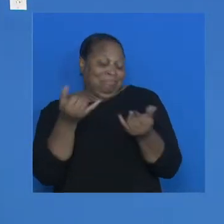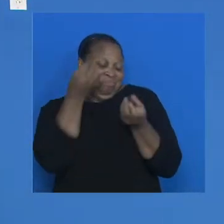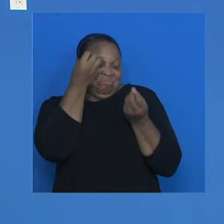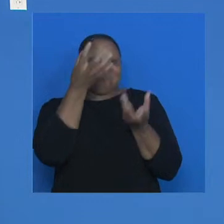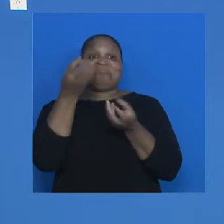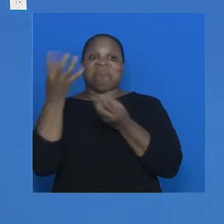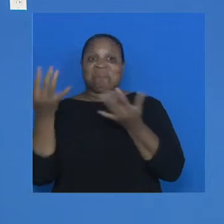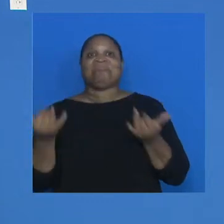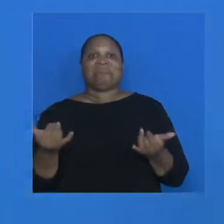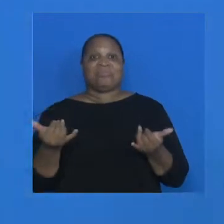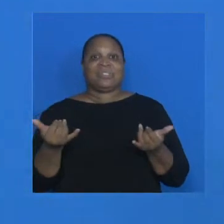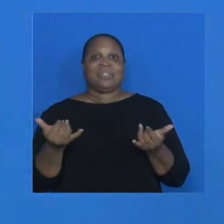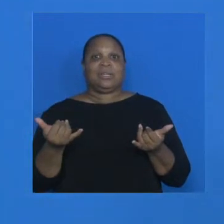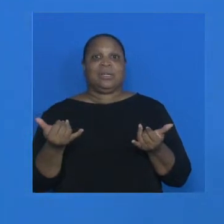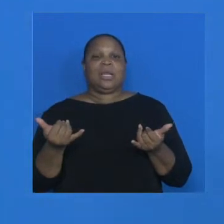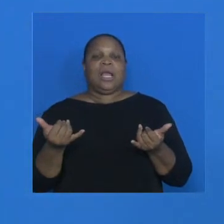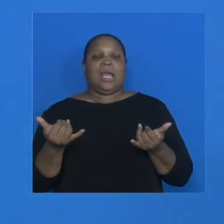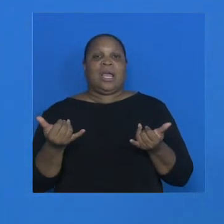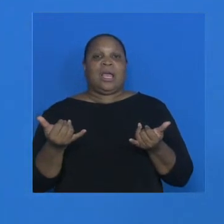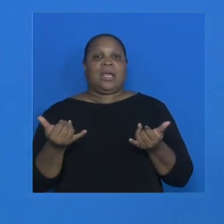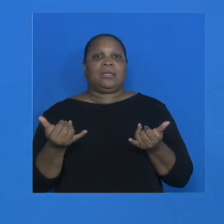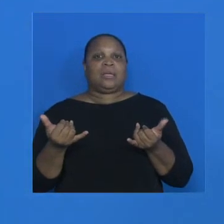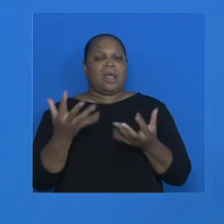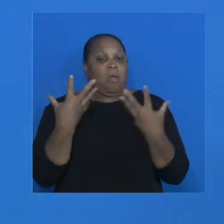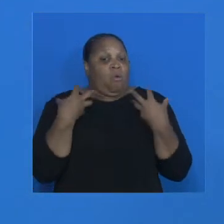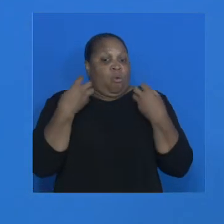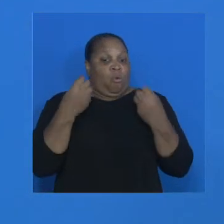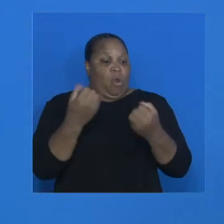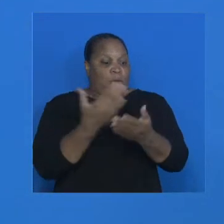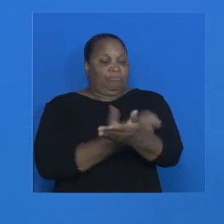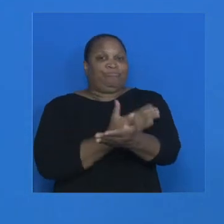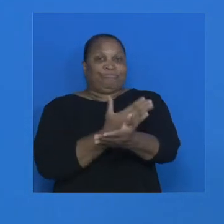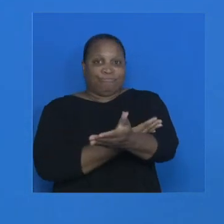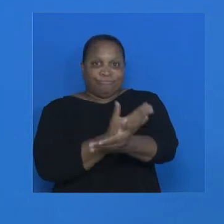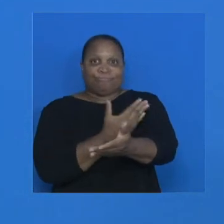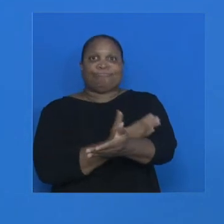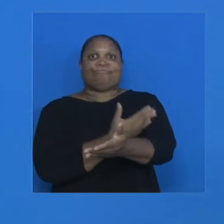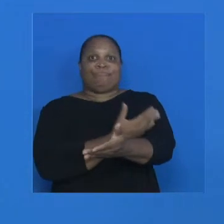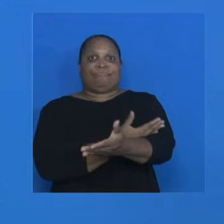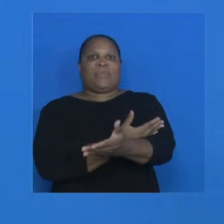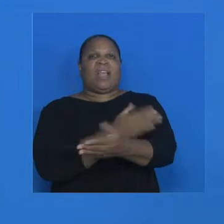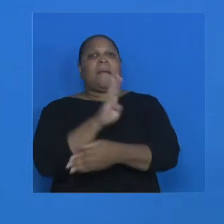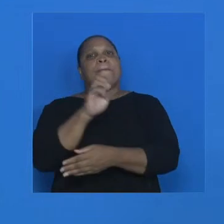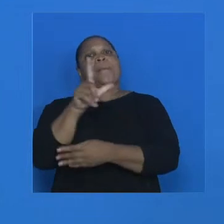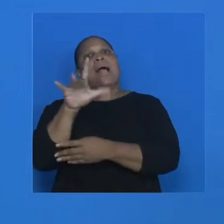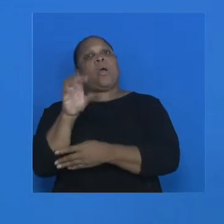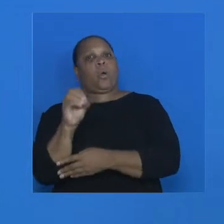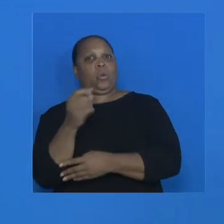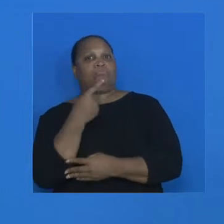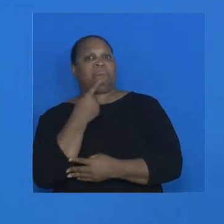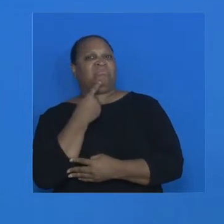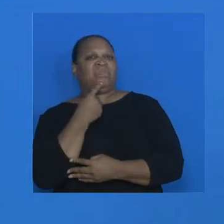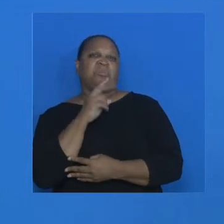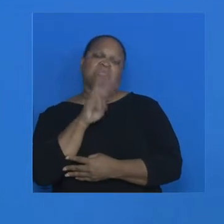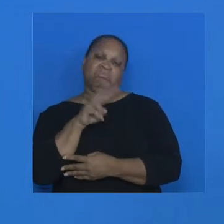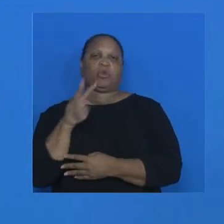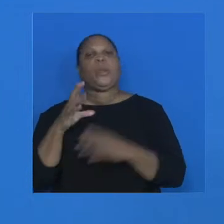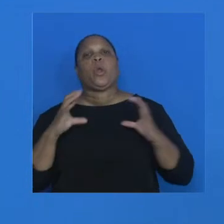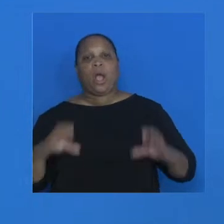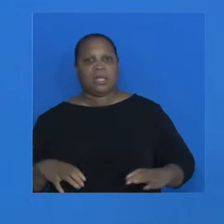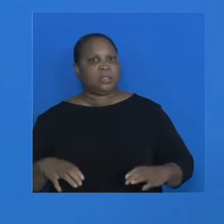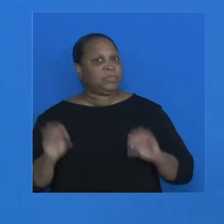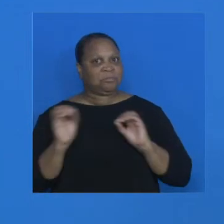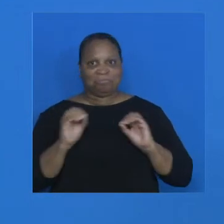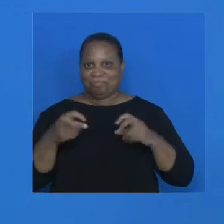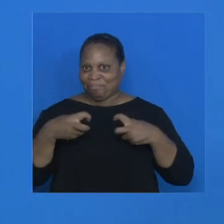this time. Regarding our restoration efforts, BALCO have advised that there are around 22 customers still without